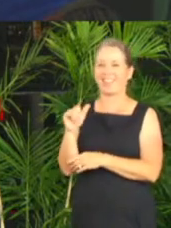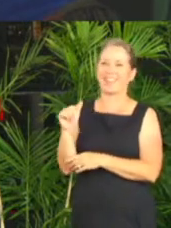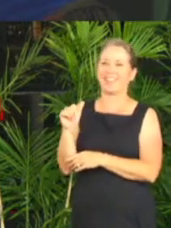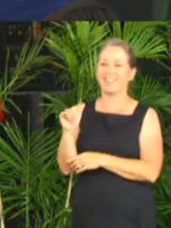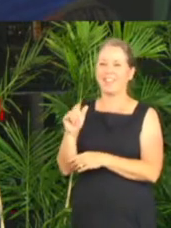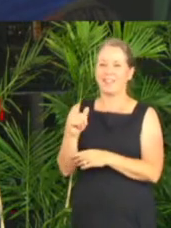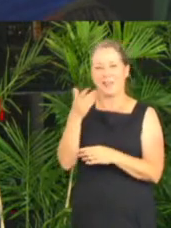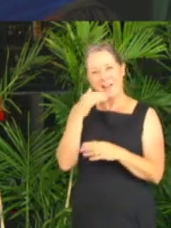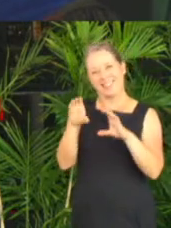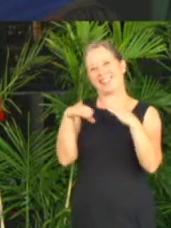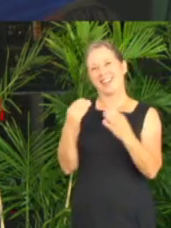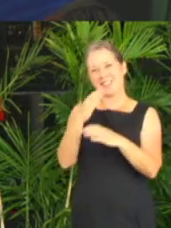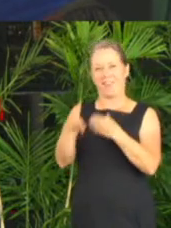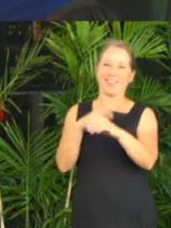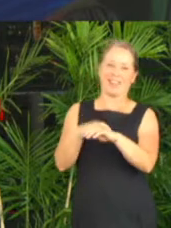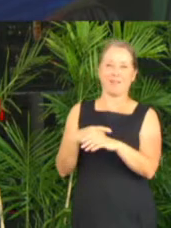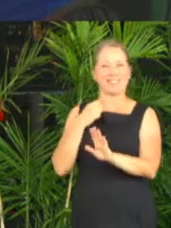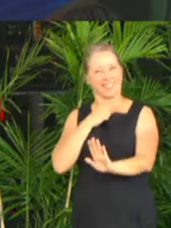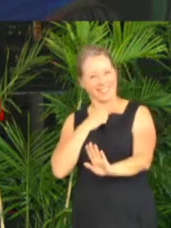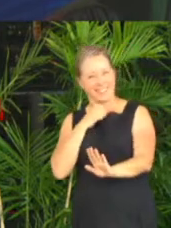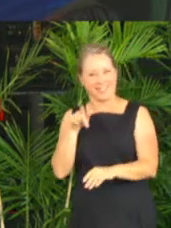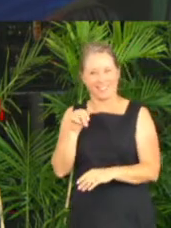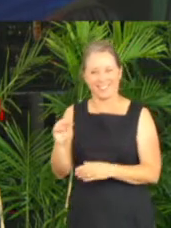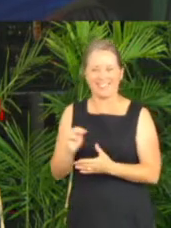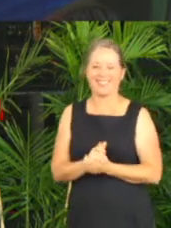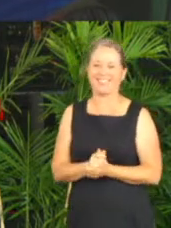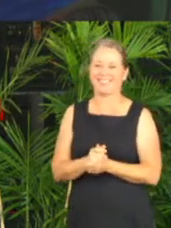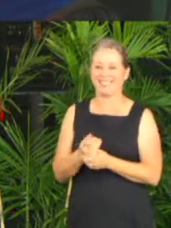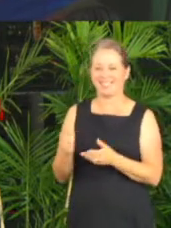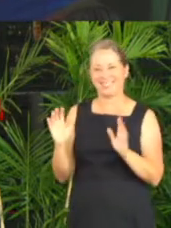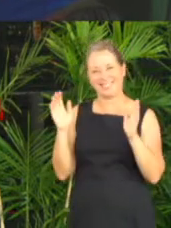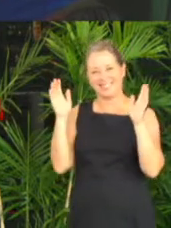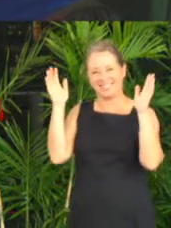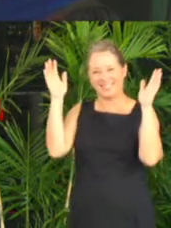all time. Sorry about that.